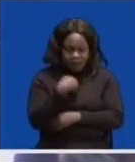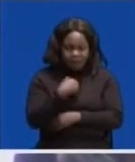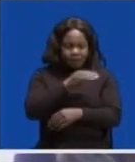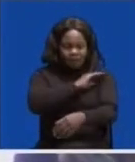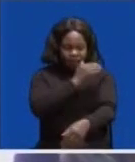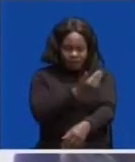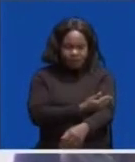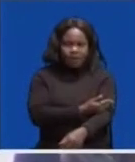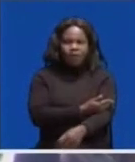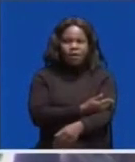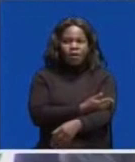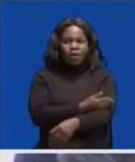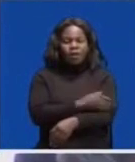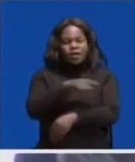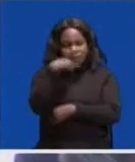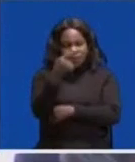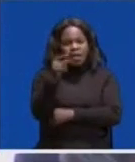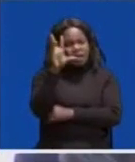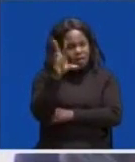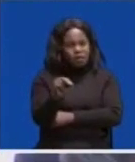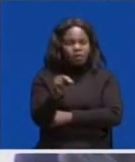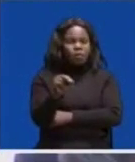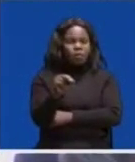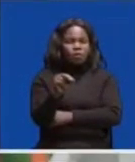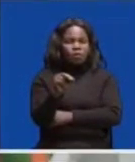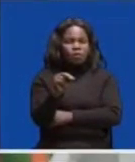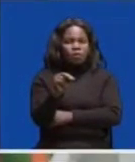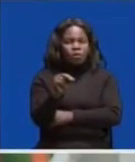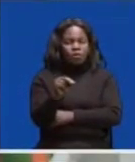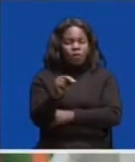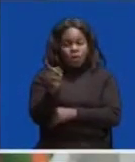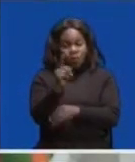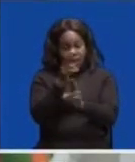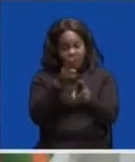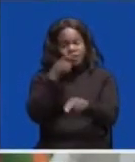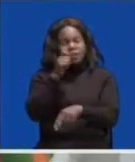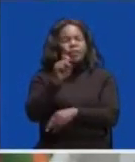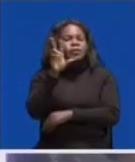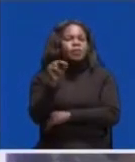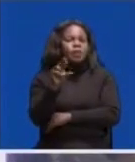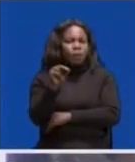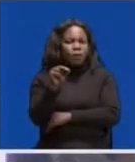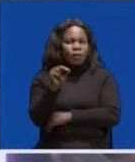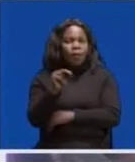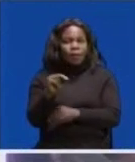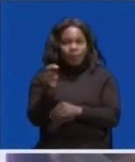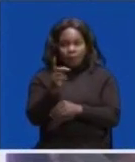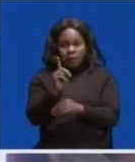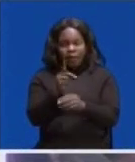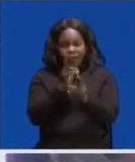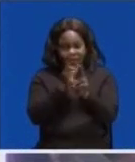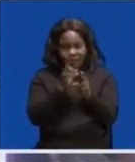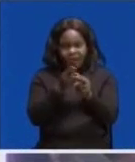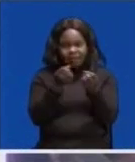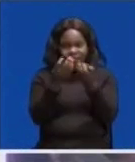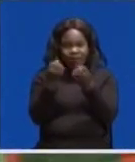to say no where the answer is supposed to be no. And mostly the answer